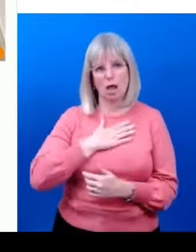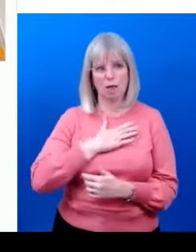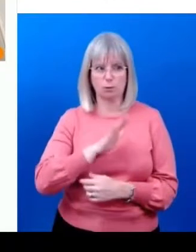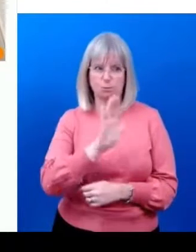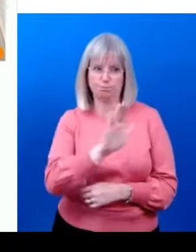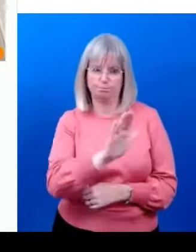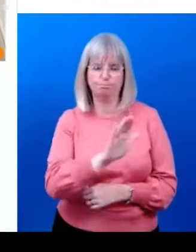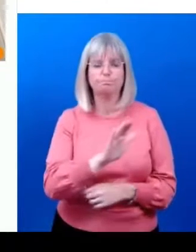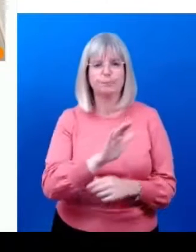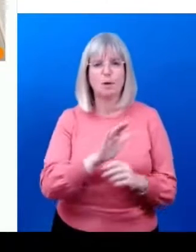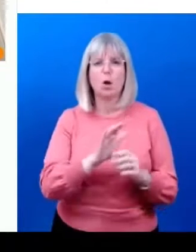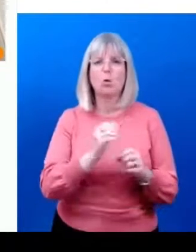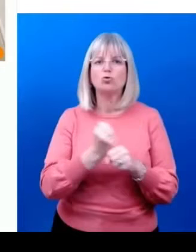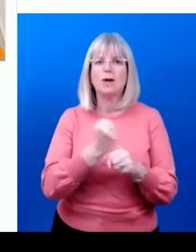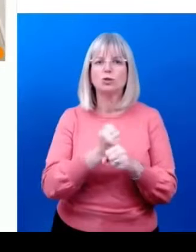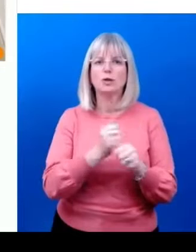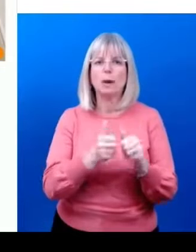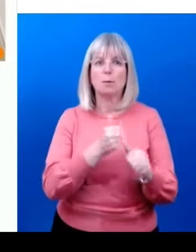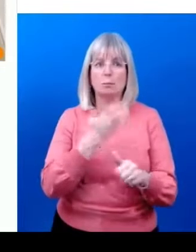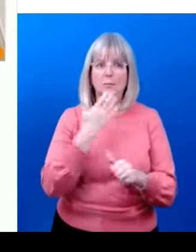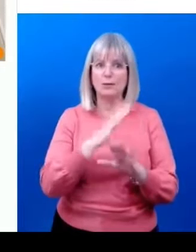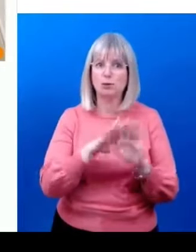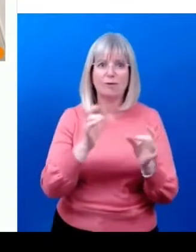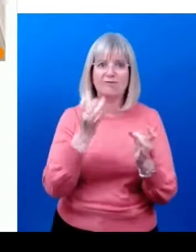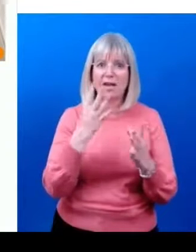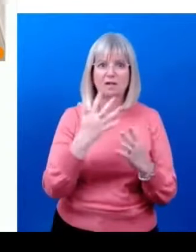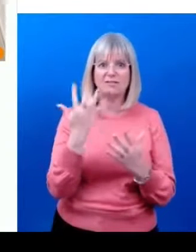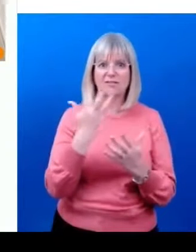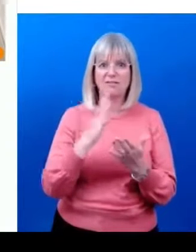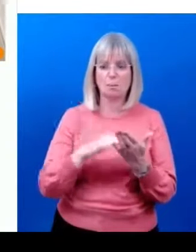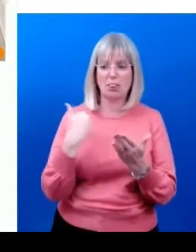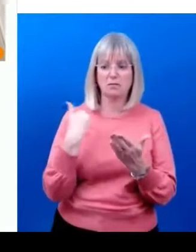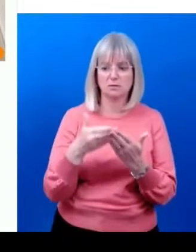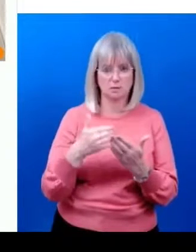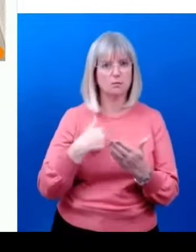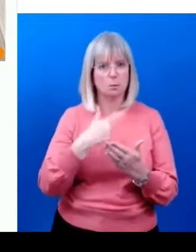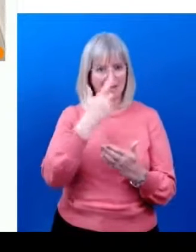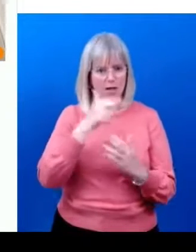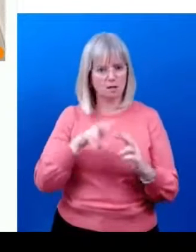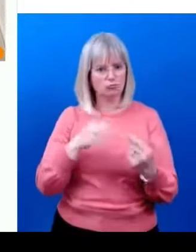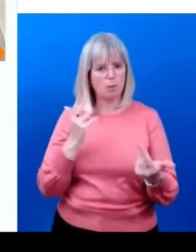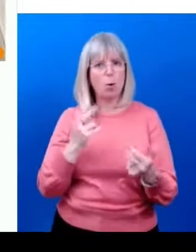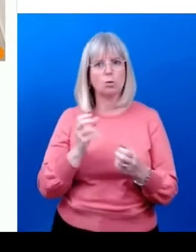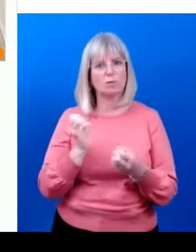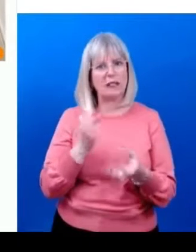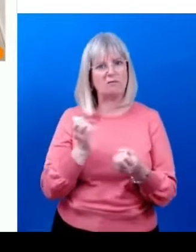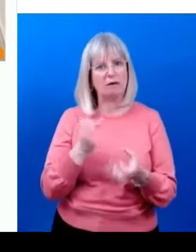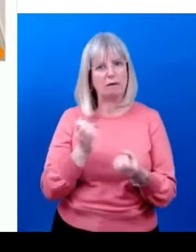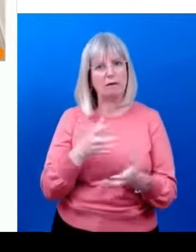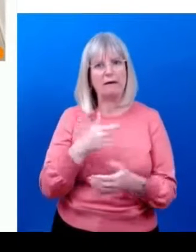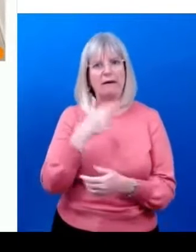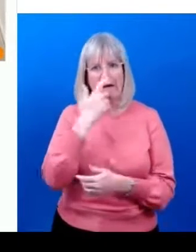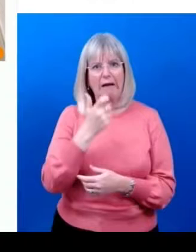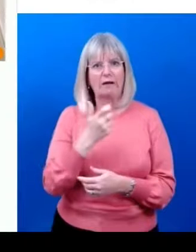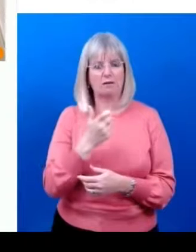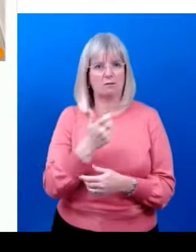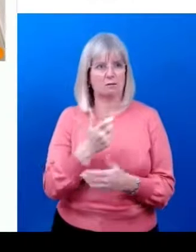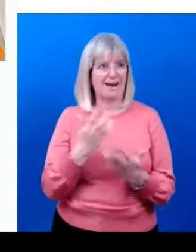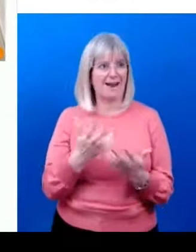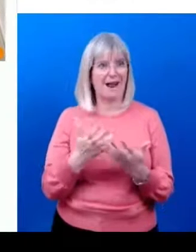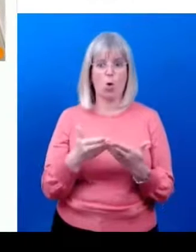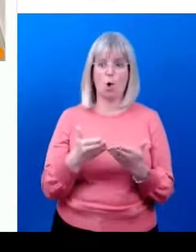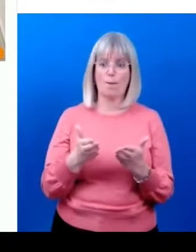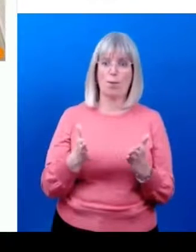were able to deliver everything remotely and successfully, and not to just go back into old ways of having people hanging around on site.